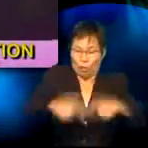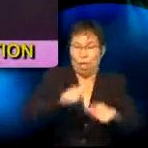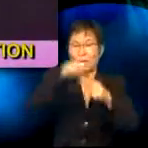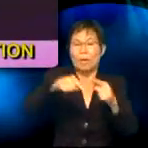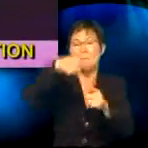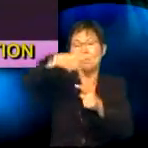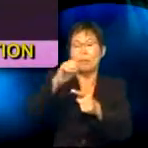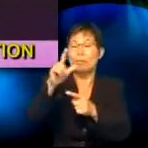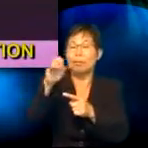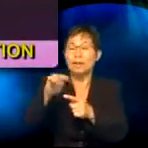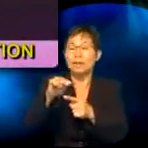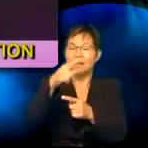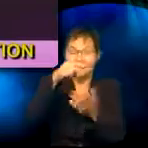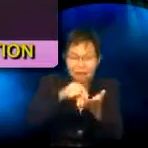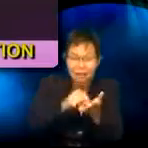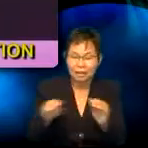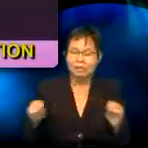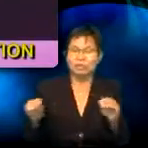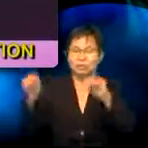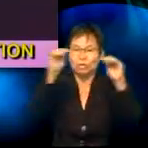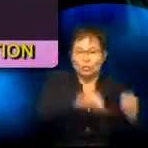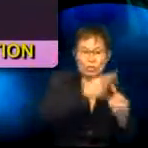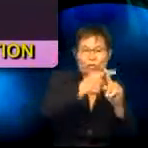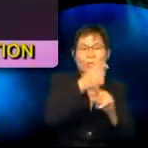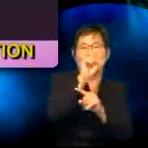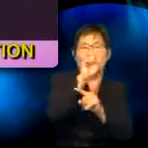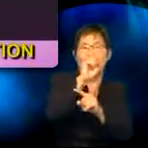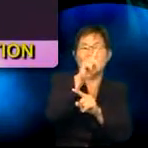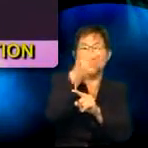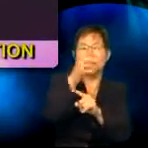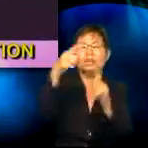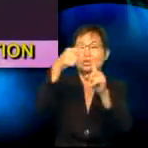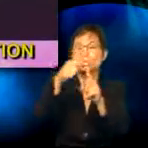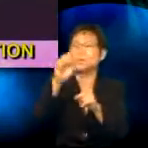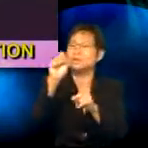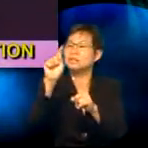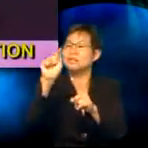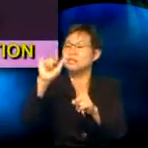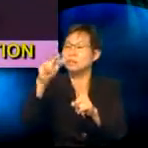are transferred from the anther to the stigma of the same flower.